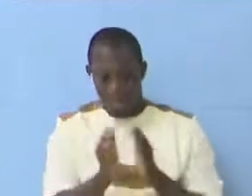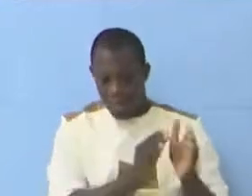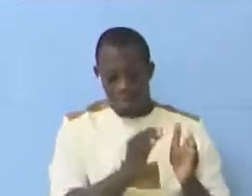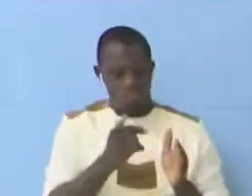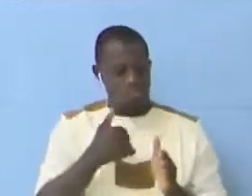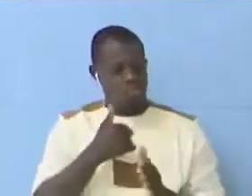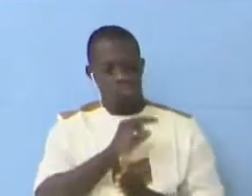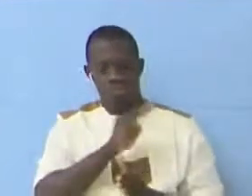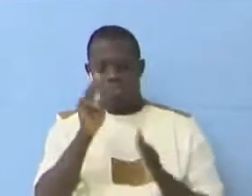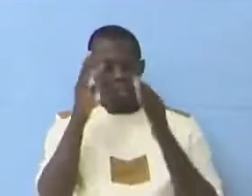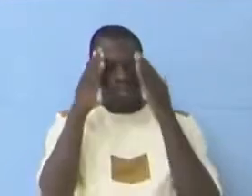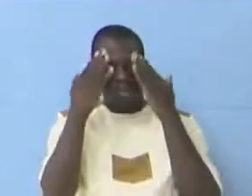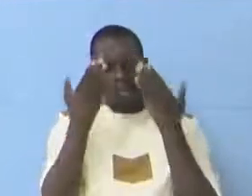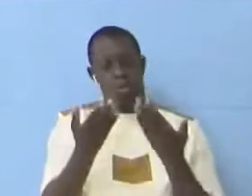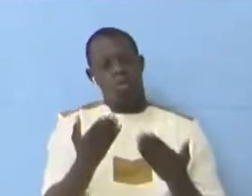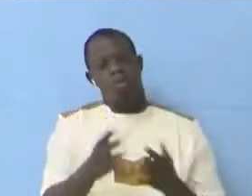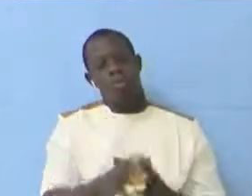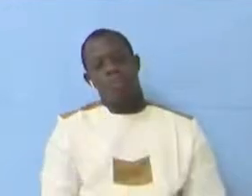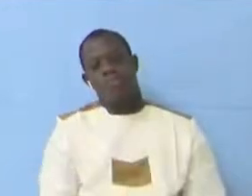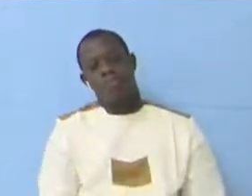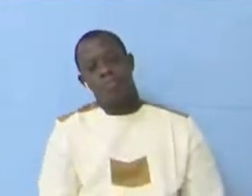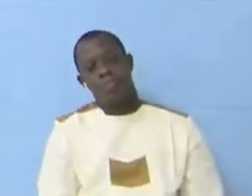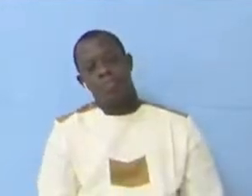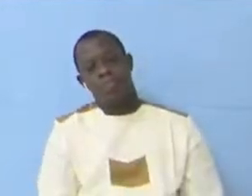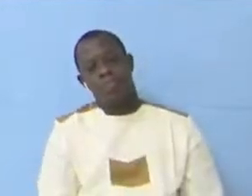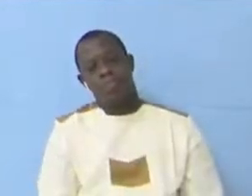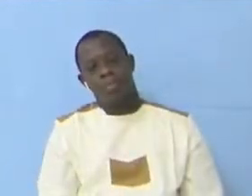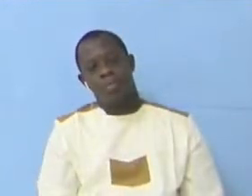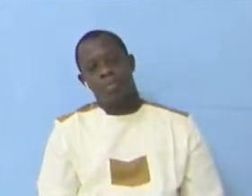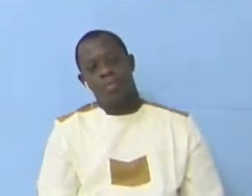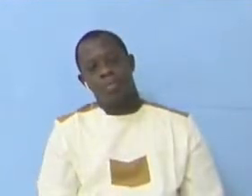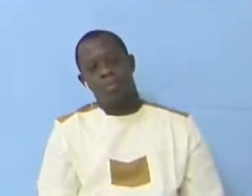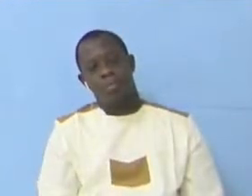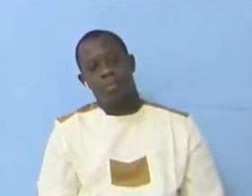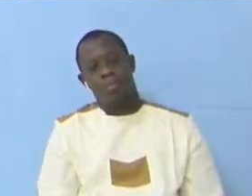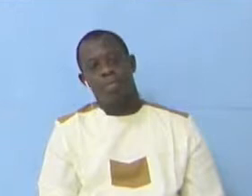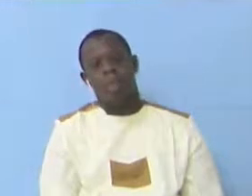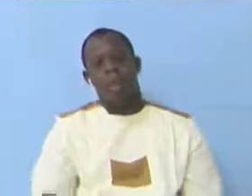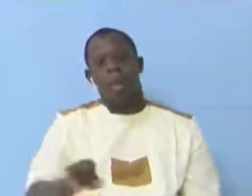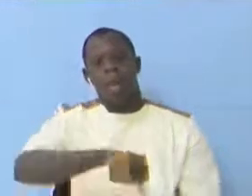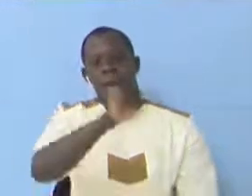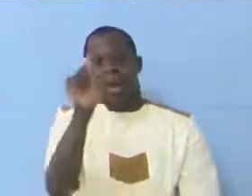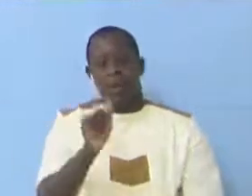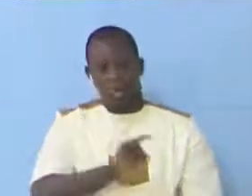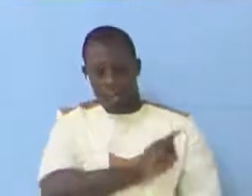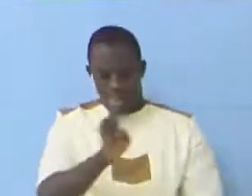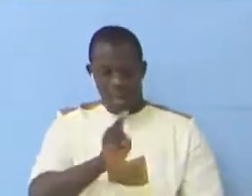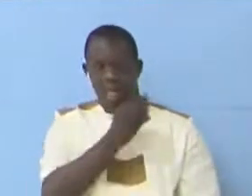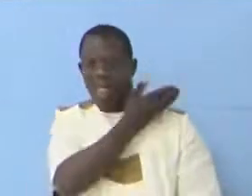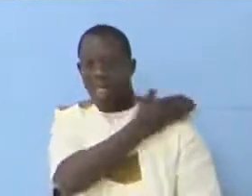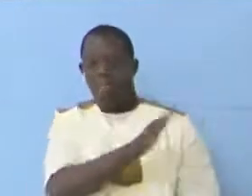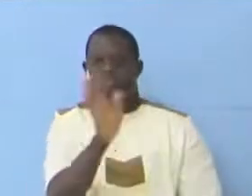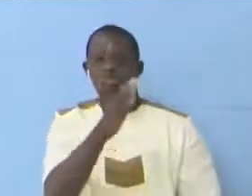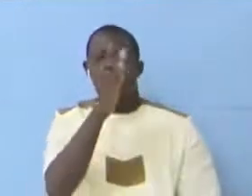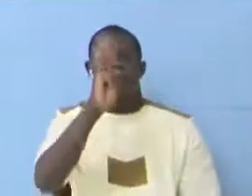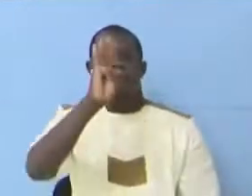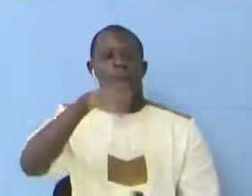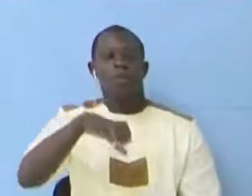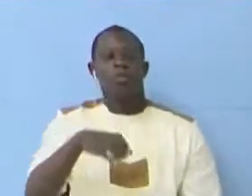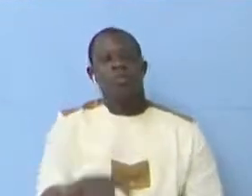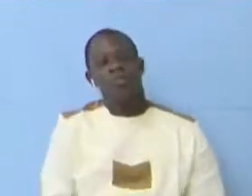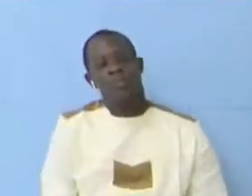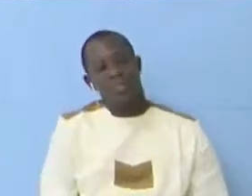def nag mbir moom ku ko sottal xaw ma ko. And they left for Banjul. ñu dal di continuer dem Banjul.